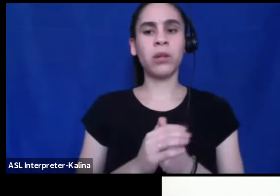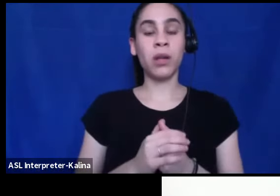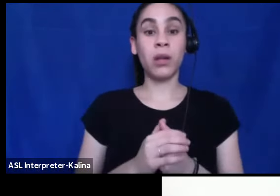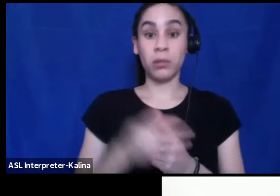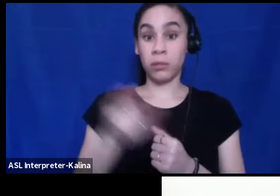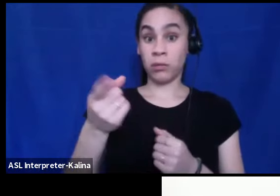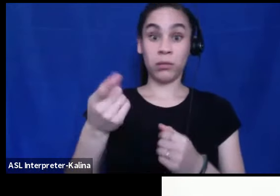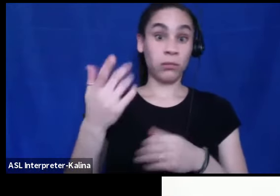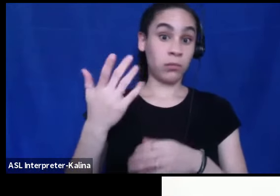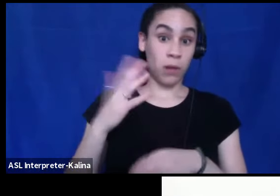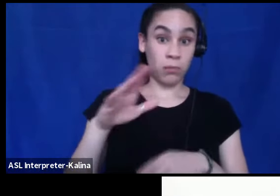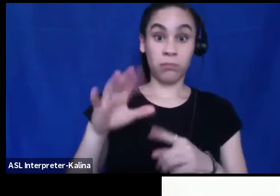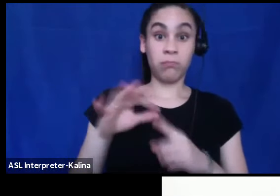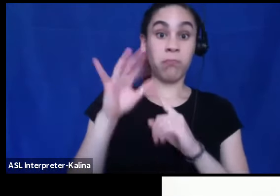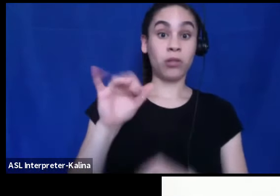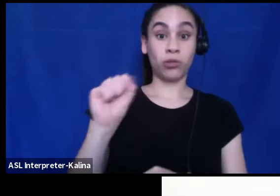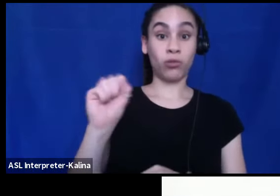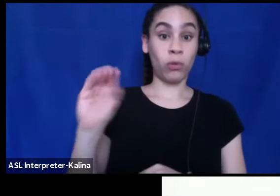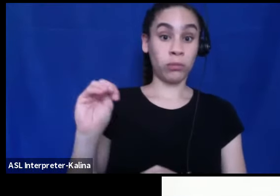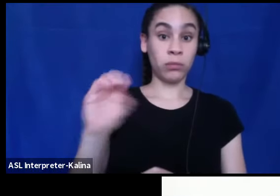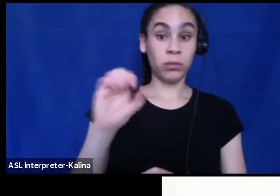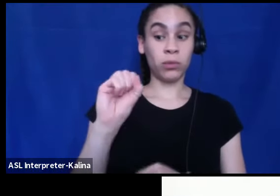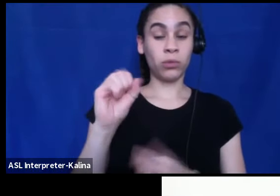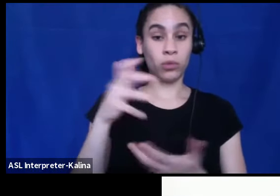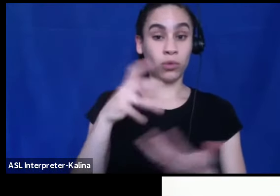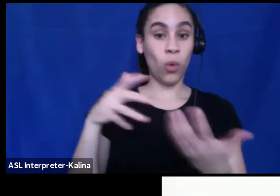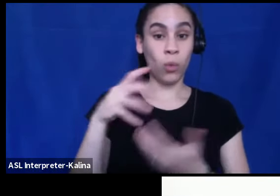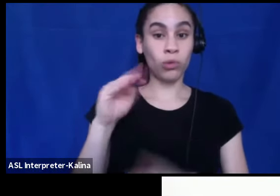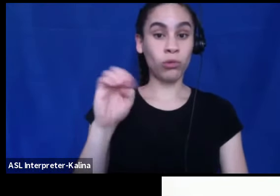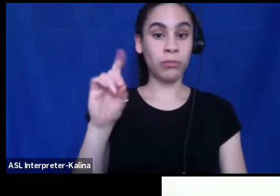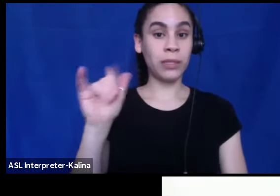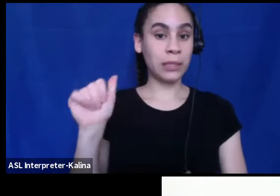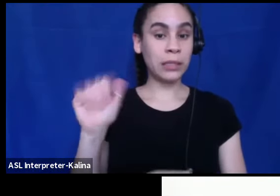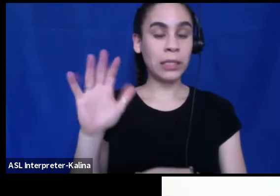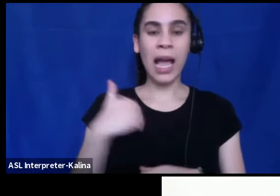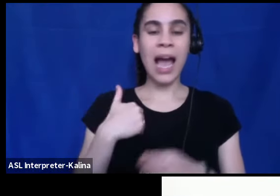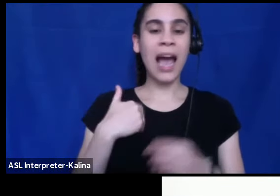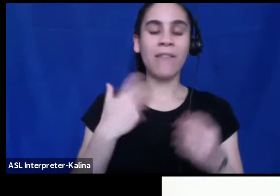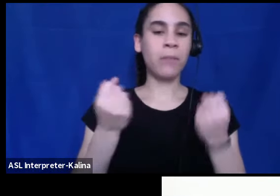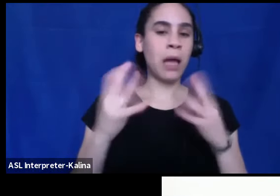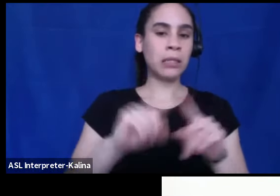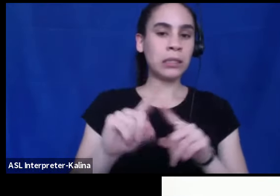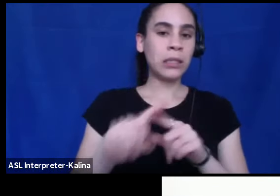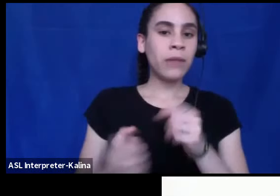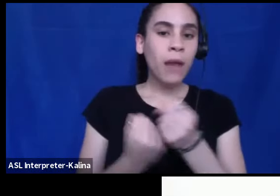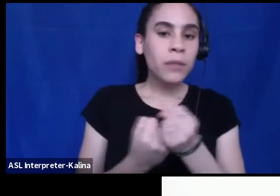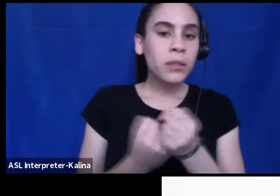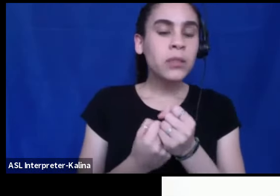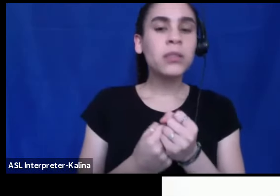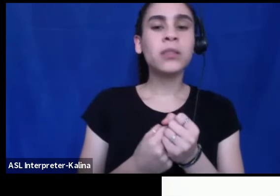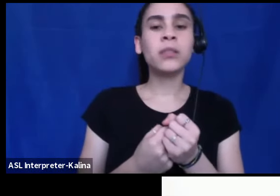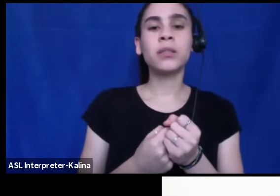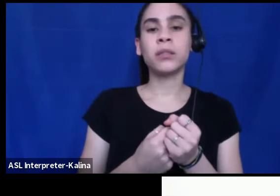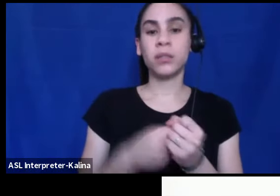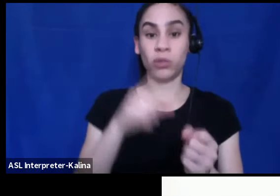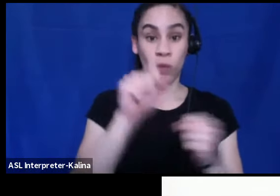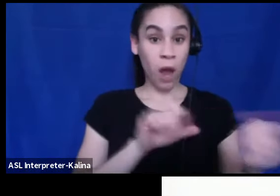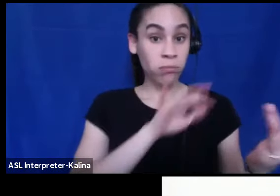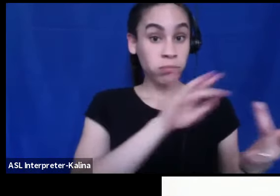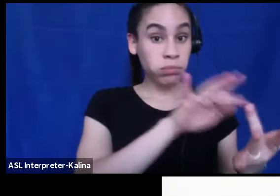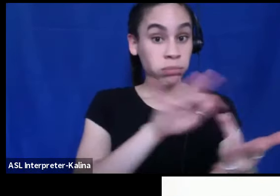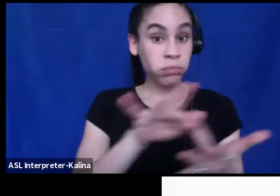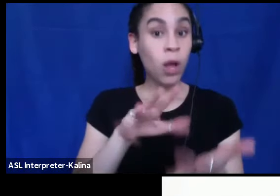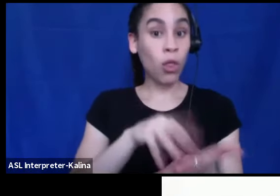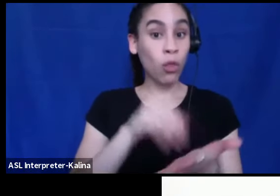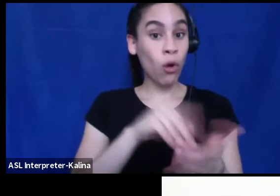media. There's many great advocates across different disabilities that you can reach out to or learn from.